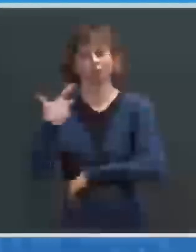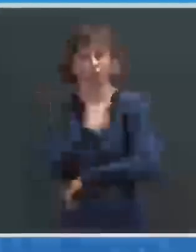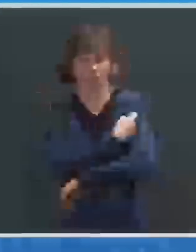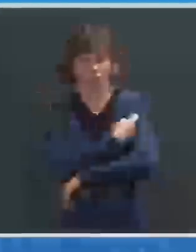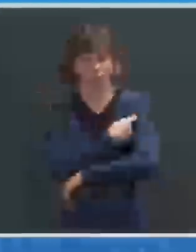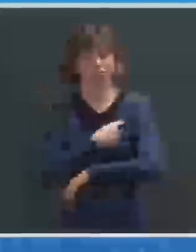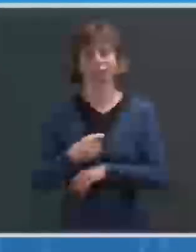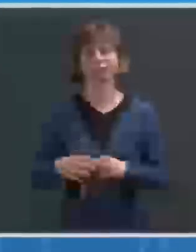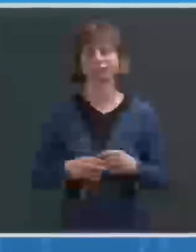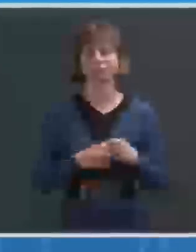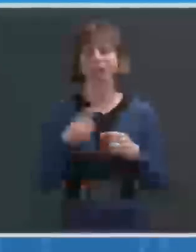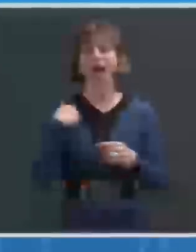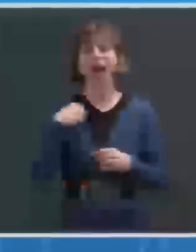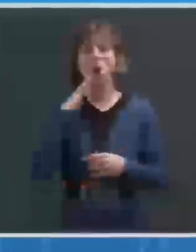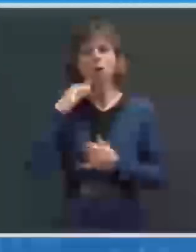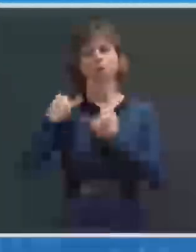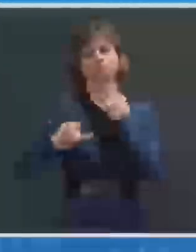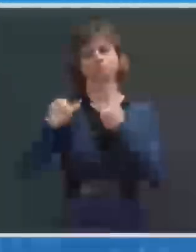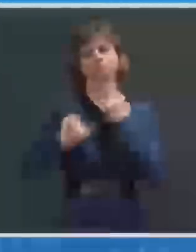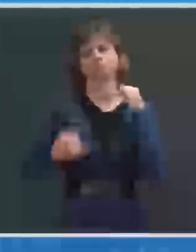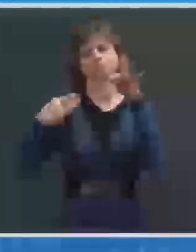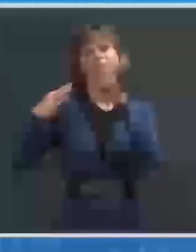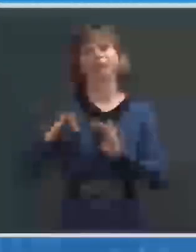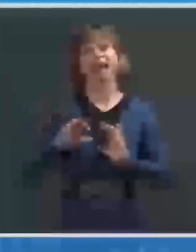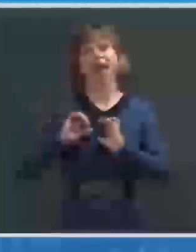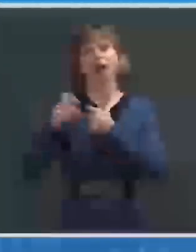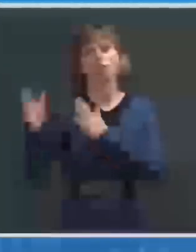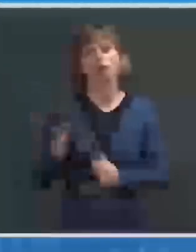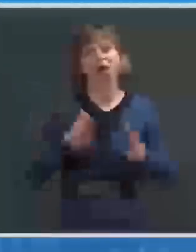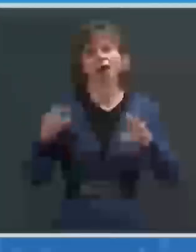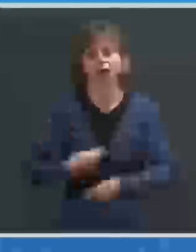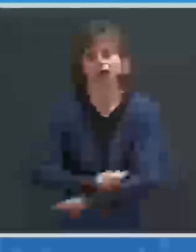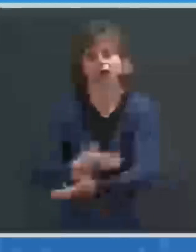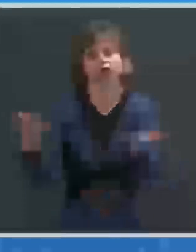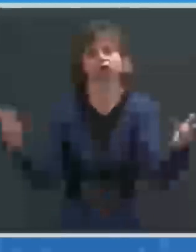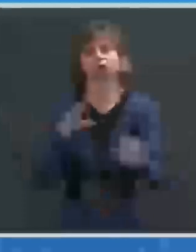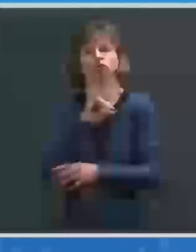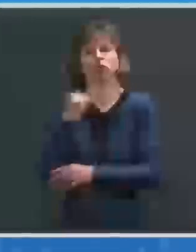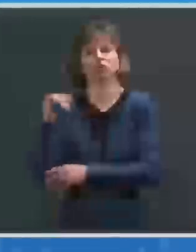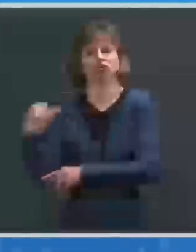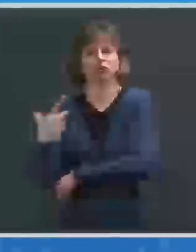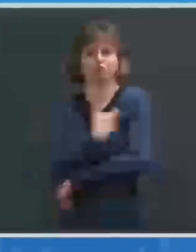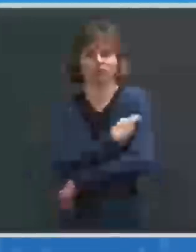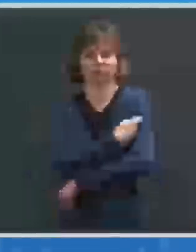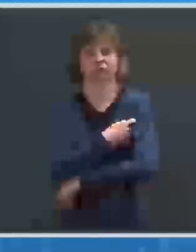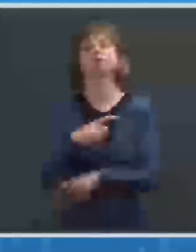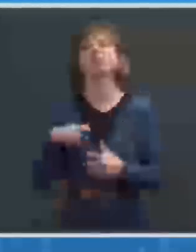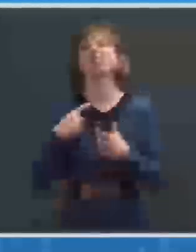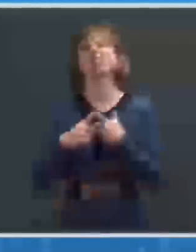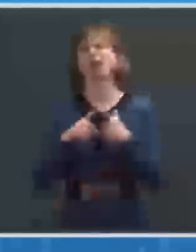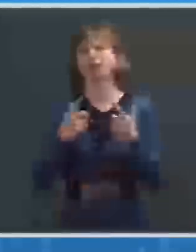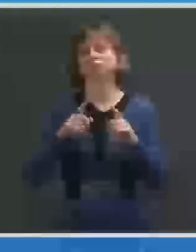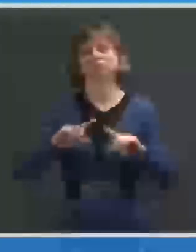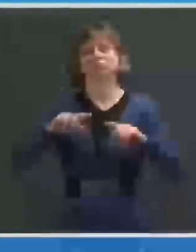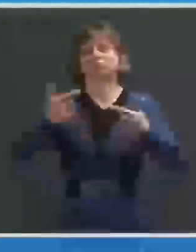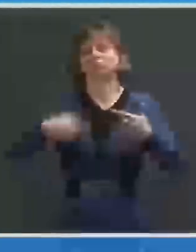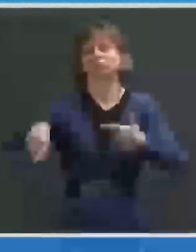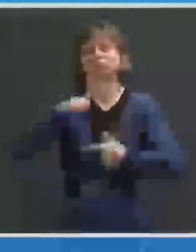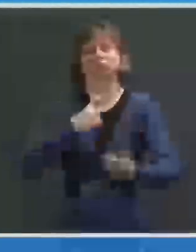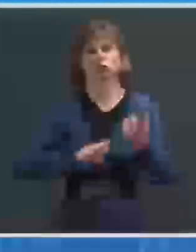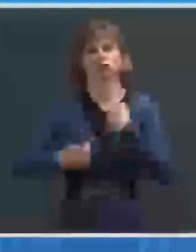and distribution of the J&J vaccine. And then we'll open it up to questions. With that, I'll turn it over to Dr. Walensky. Dr.